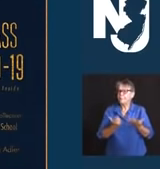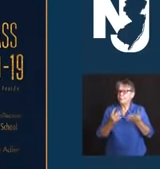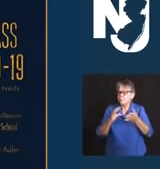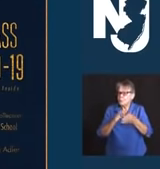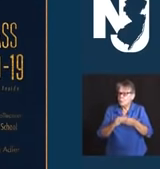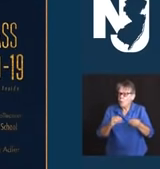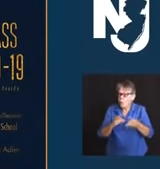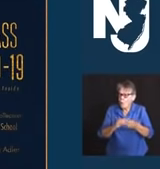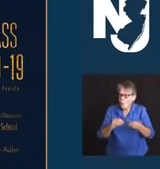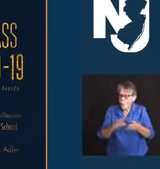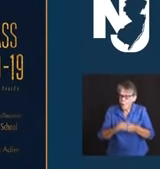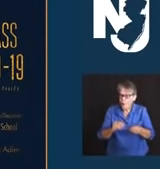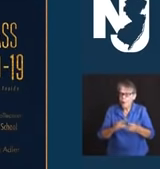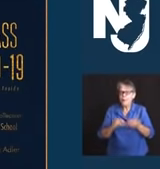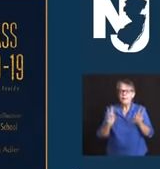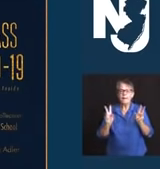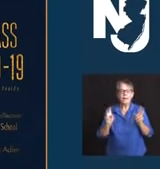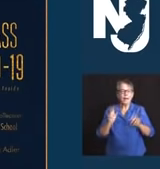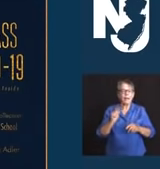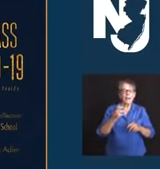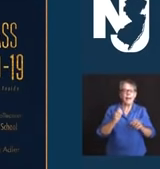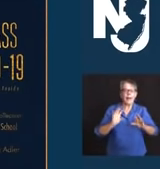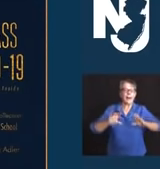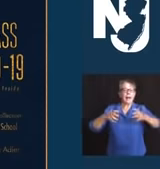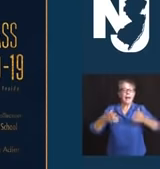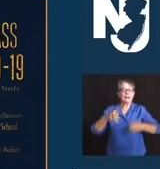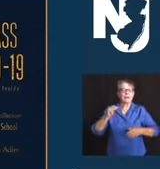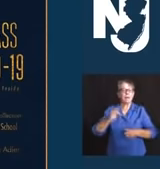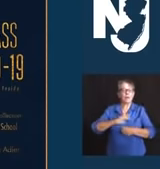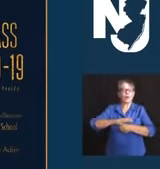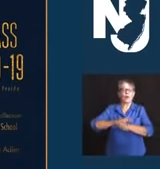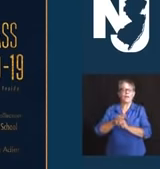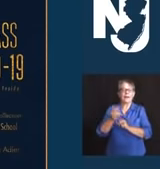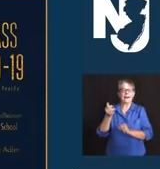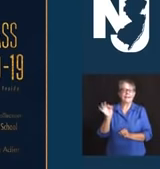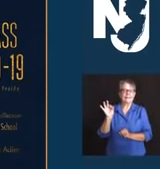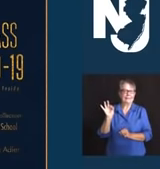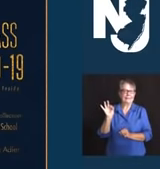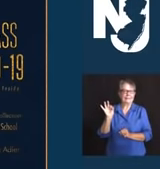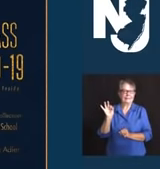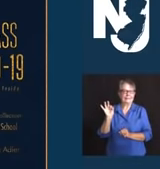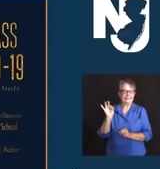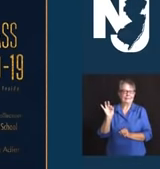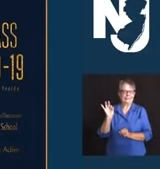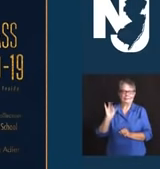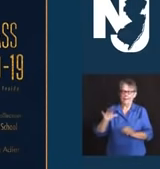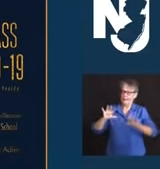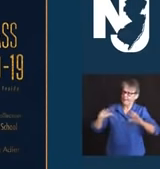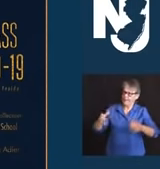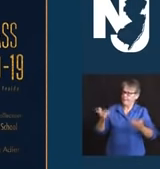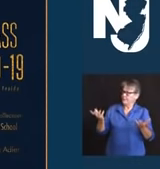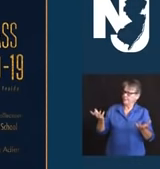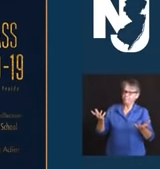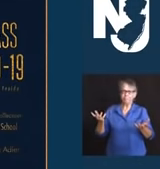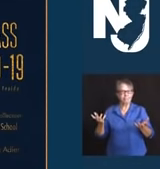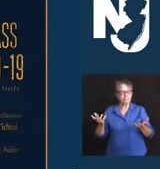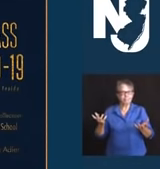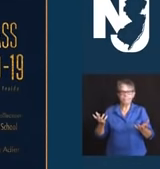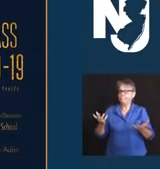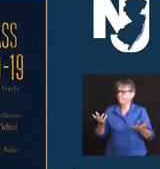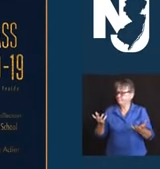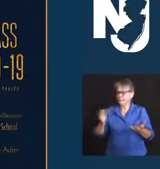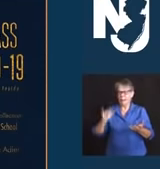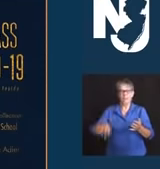Judy. So to you, Sean, and to your fellow teachers, educators, and administrators, thank you for being a